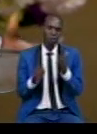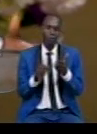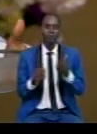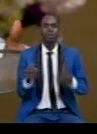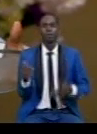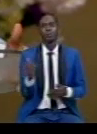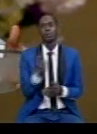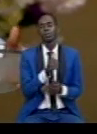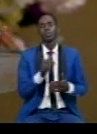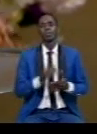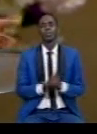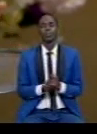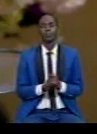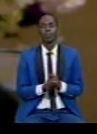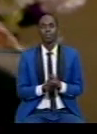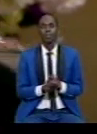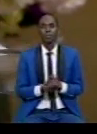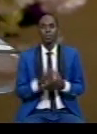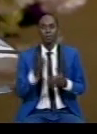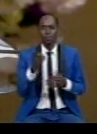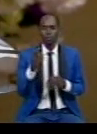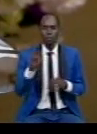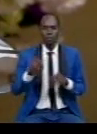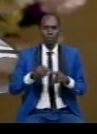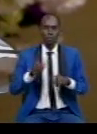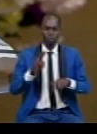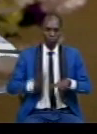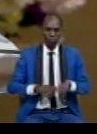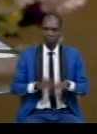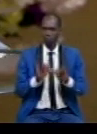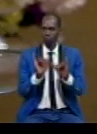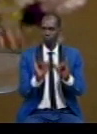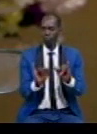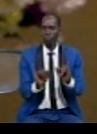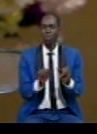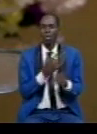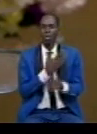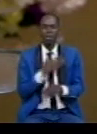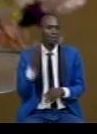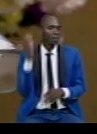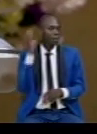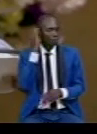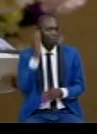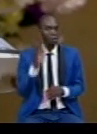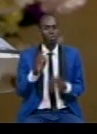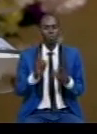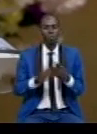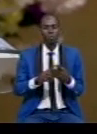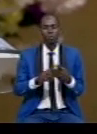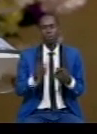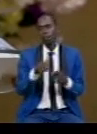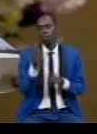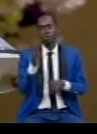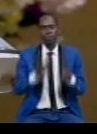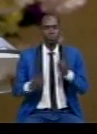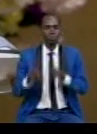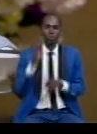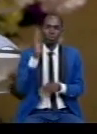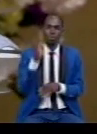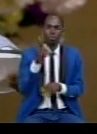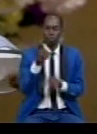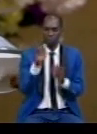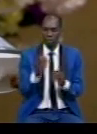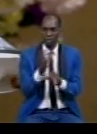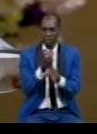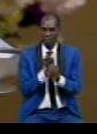home? Sit back and listen to the testimonies of others. You can catch your own by so doing. Sit